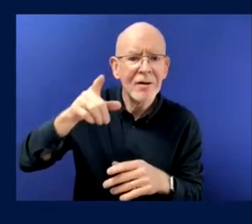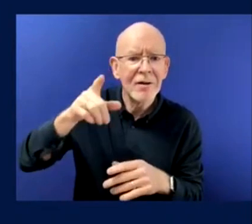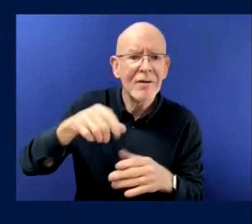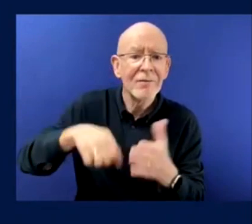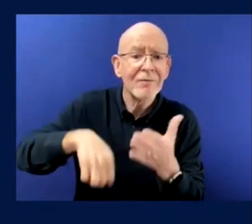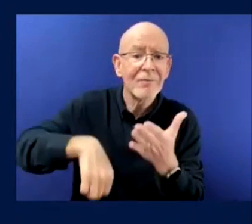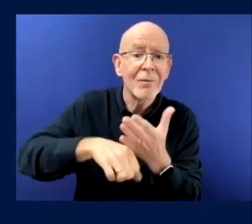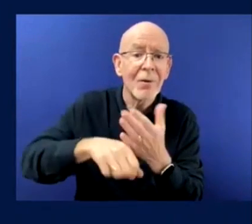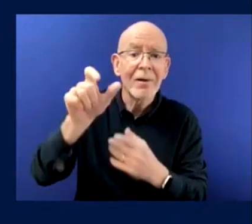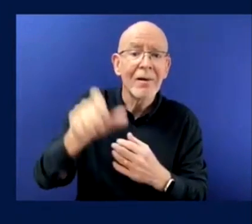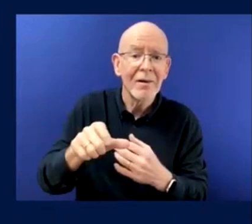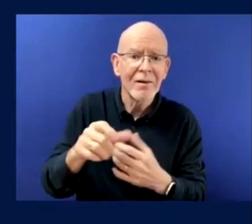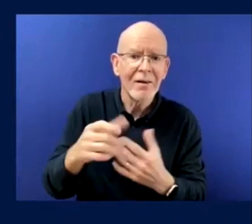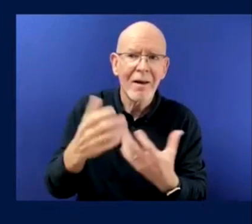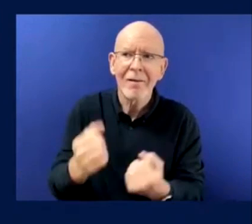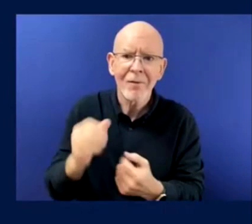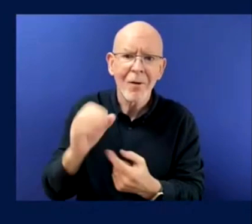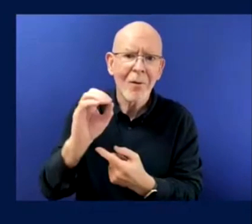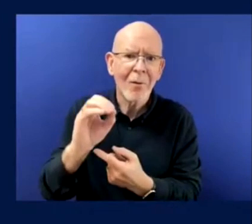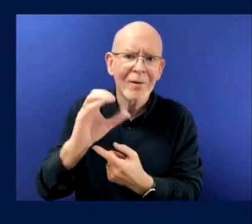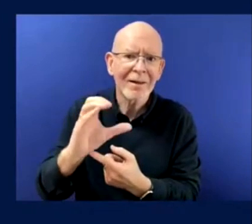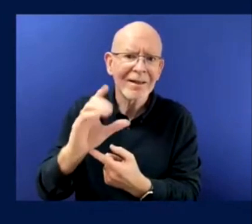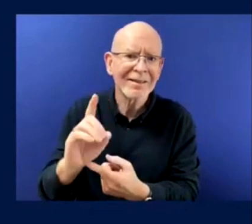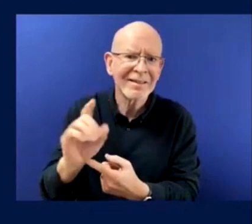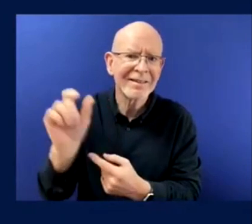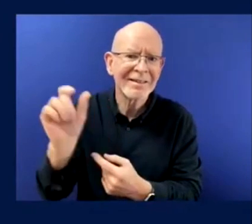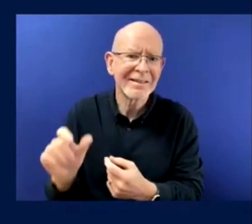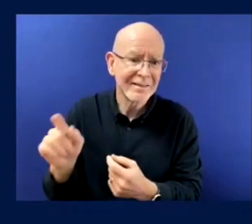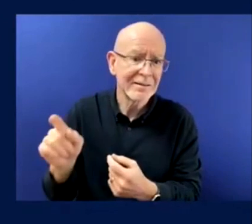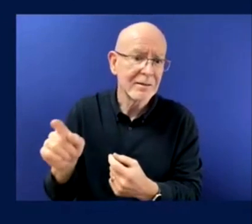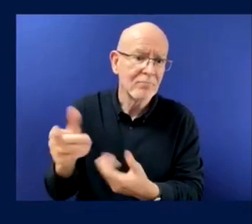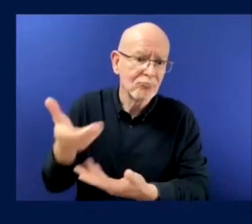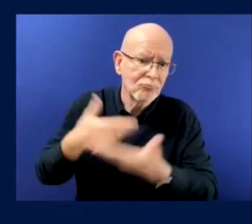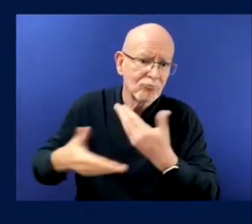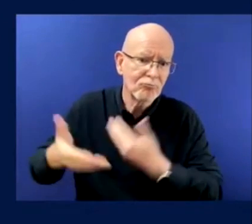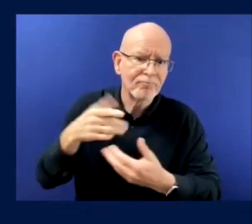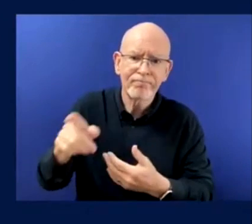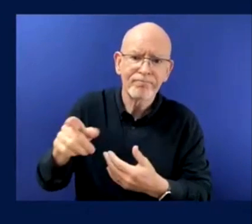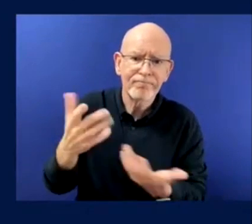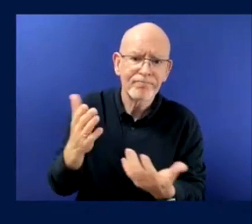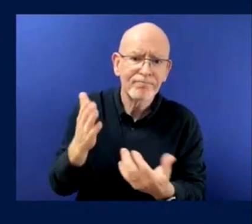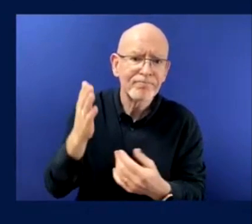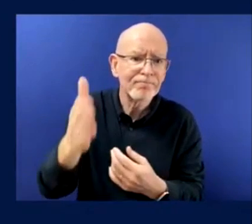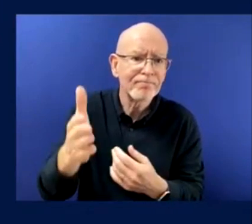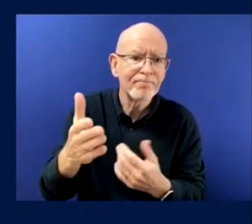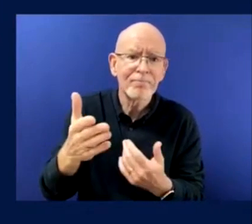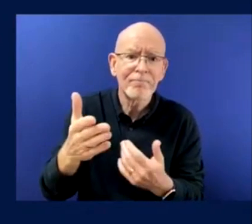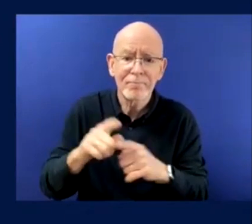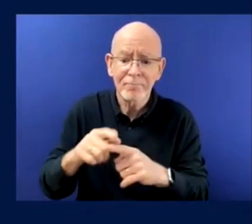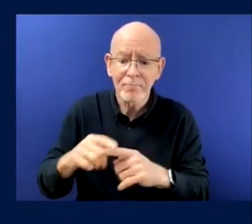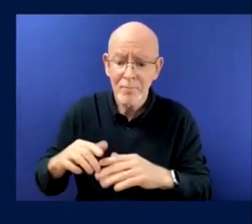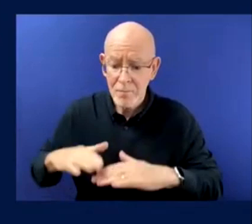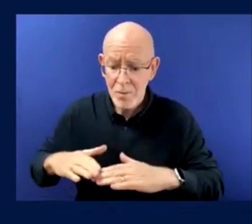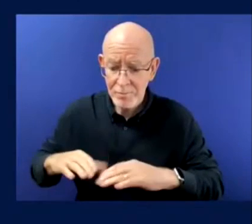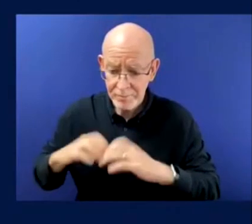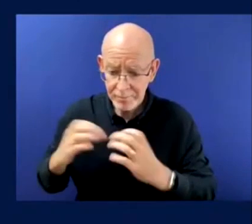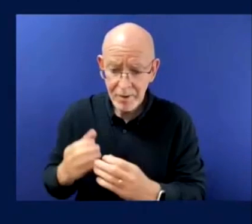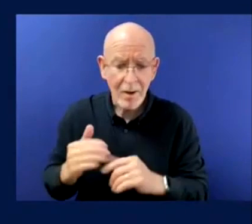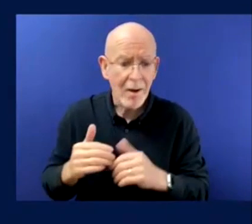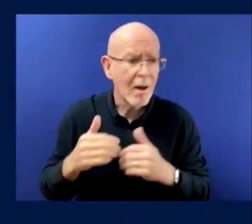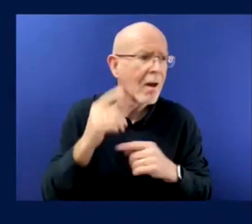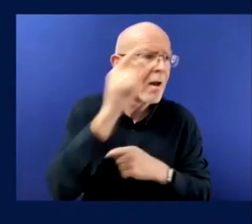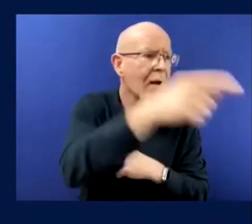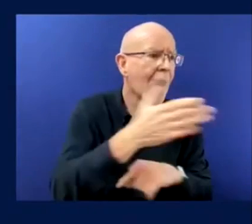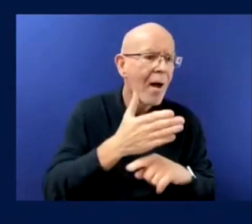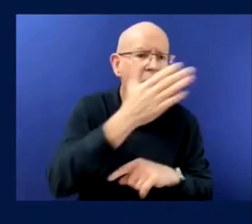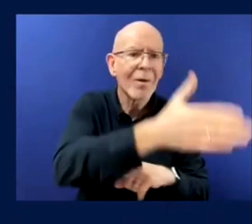hour before kickoff. Mm-hmm. And I get really bad anxiety if I'm half an hour before kickoff. I just can't